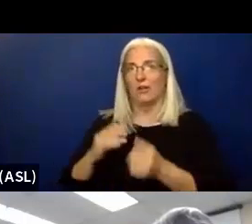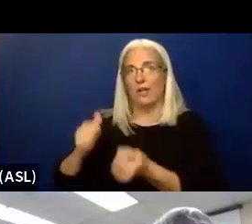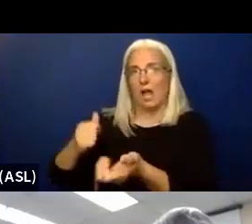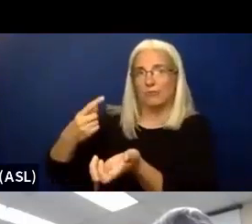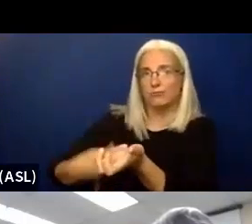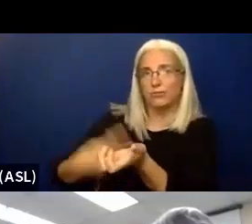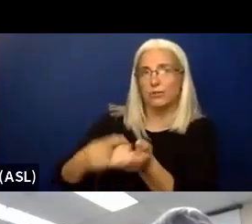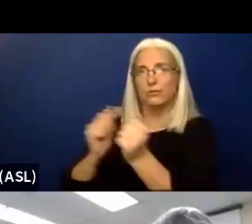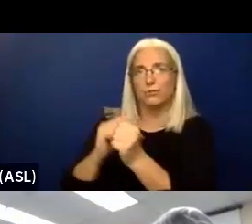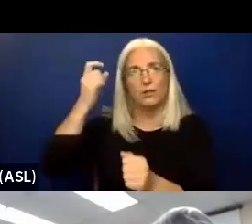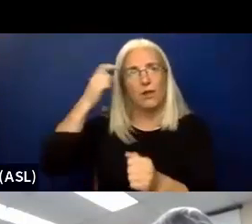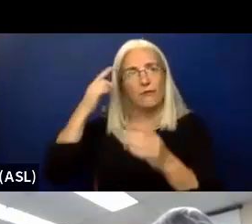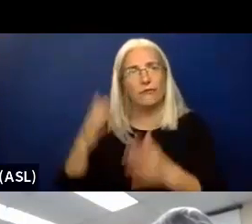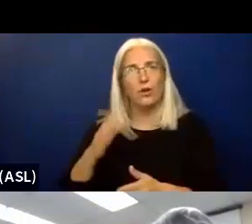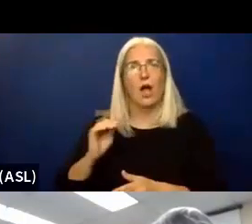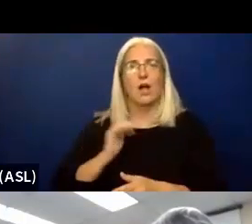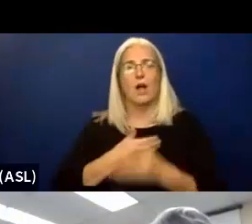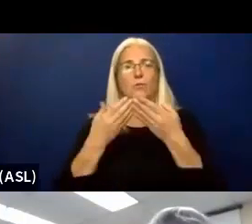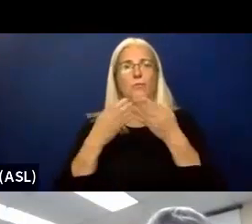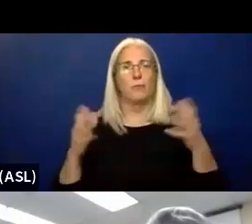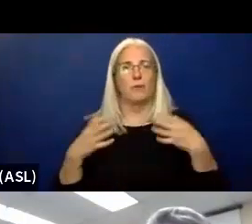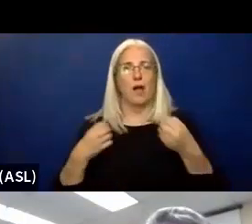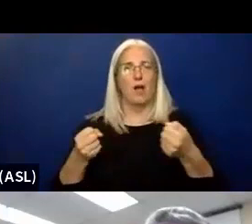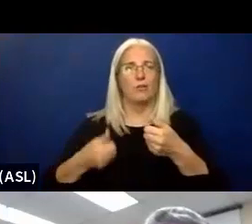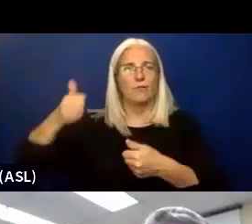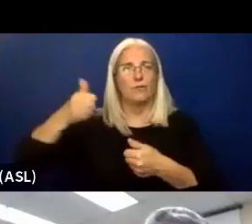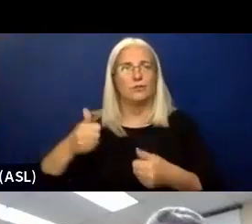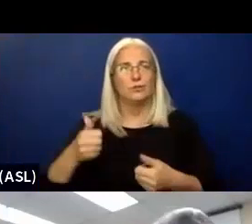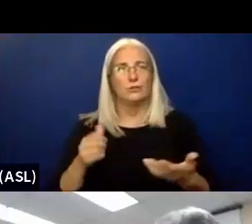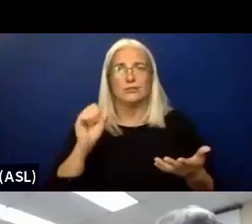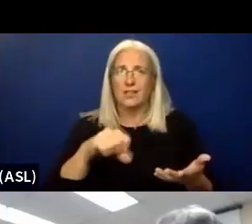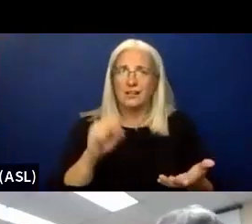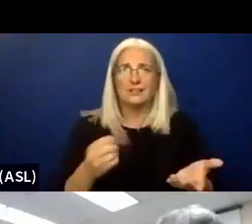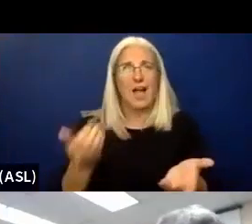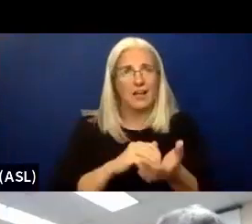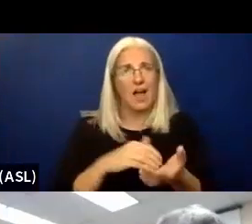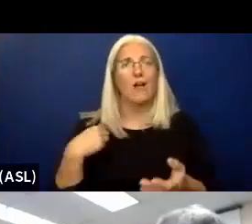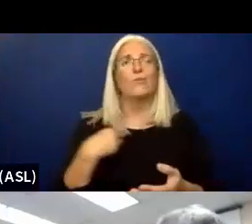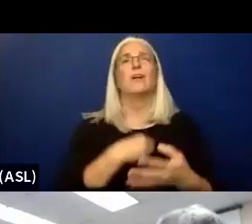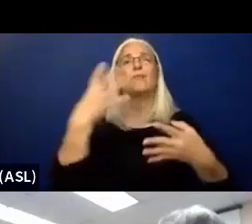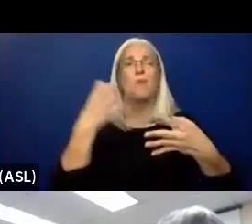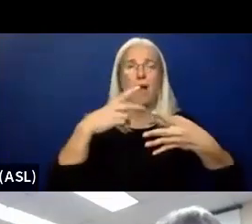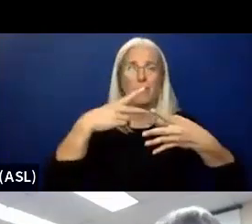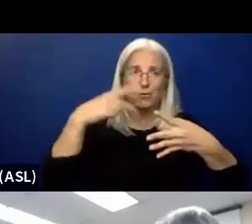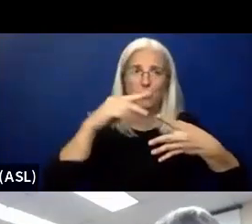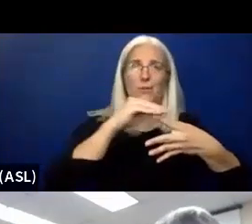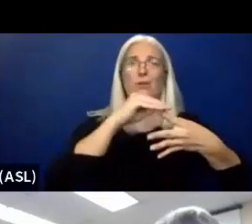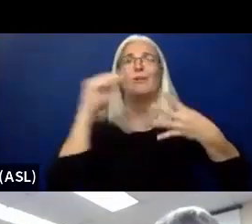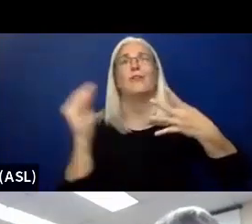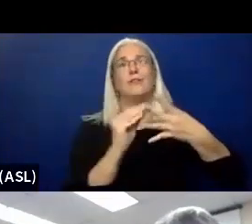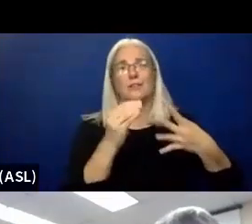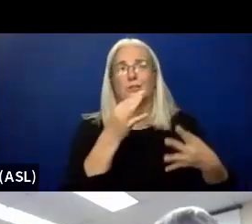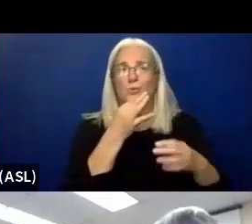officer. So yes, again, we want to move to the red zone as expeditiously as possible.